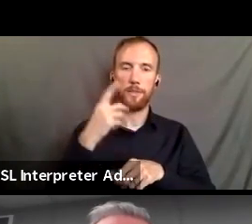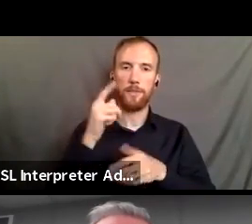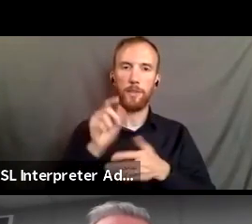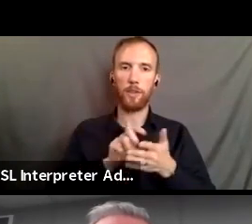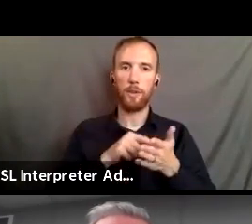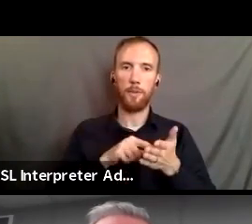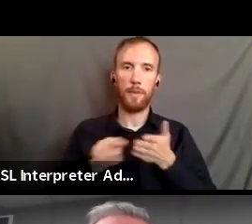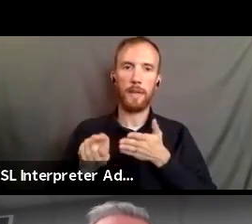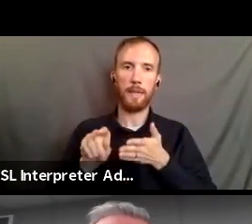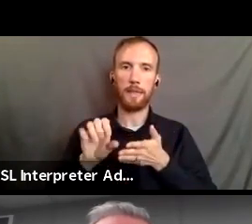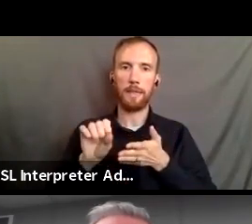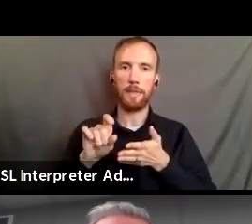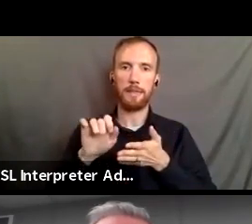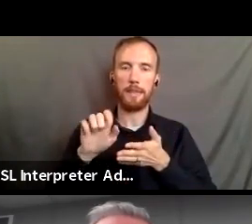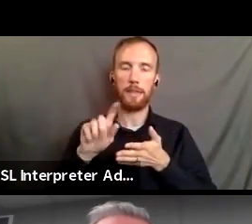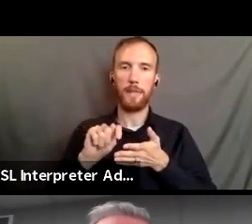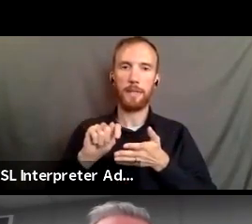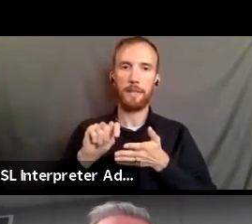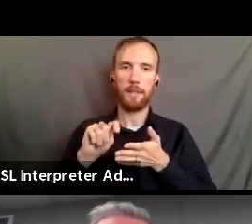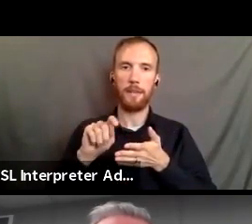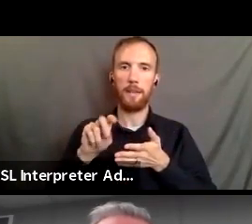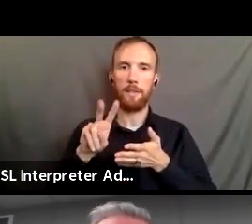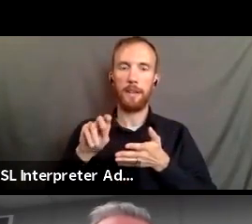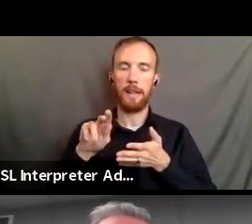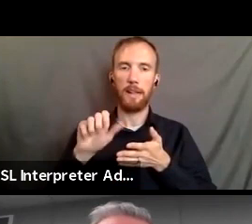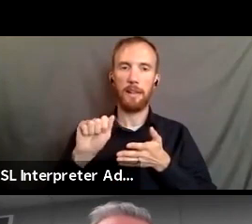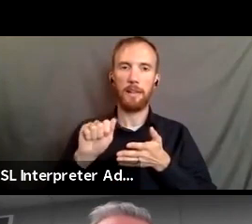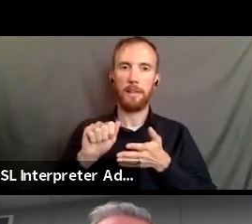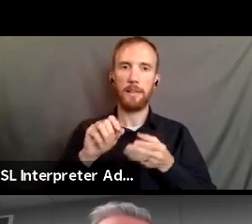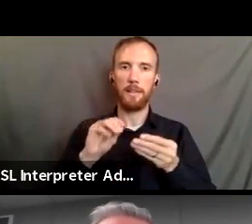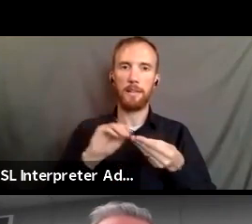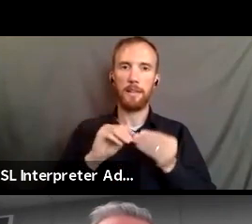herrarda case number 19